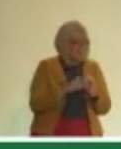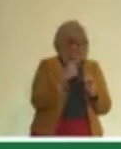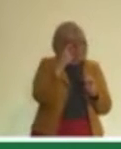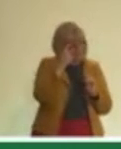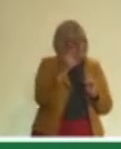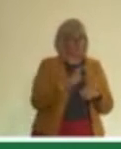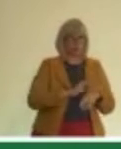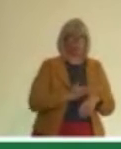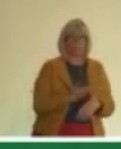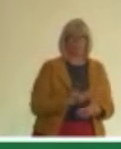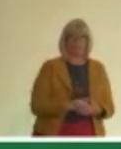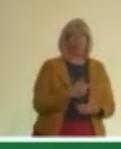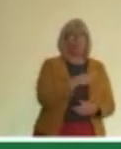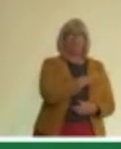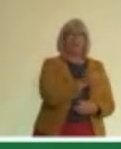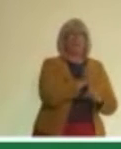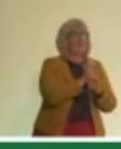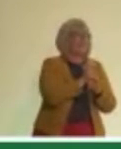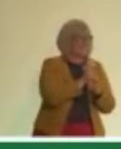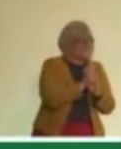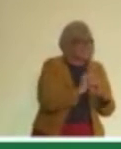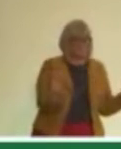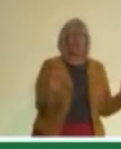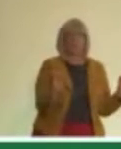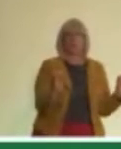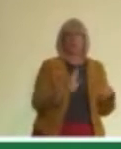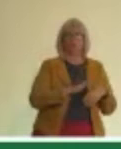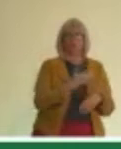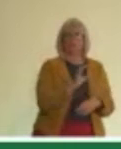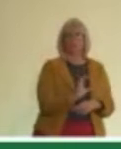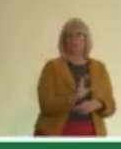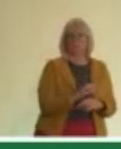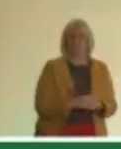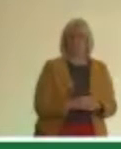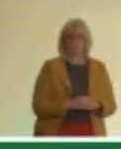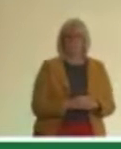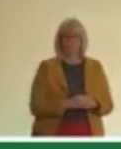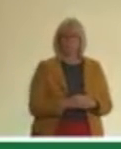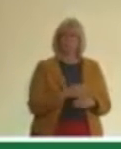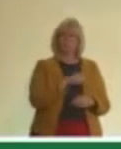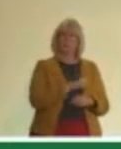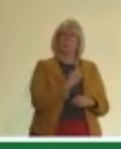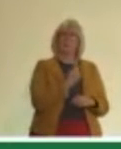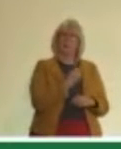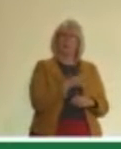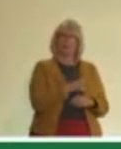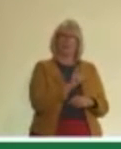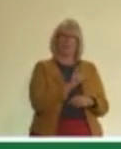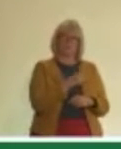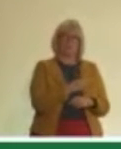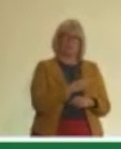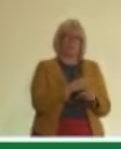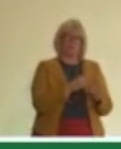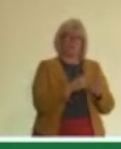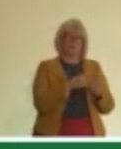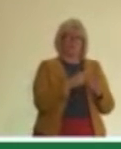had 0 councillors. Now, Shani Mampari from Sri Lanka, she was one of their candidates. She runs a bakery in Sevenoaks. Now,